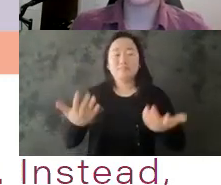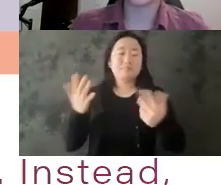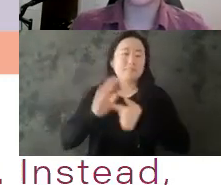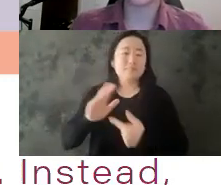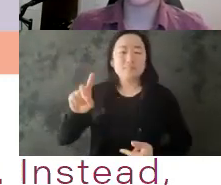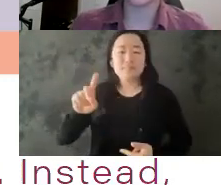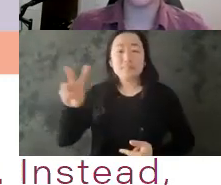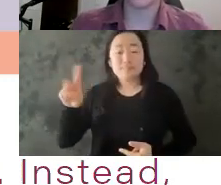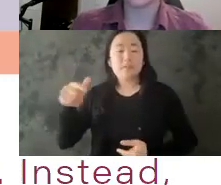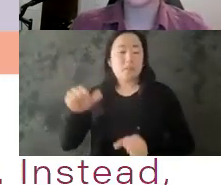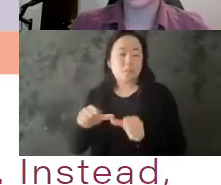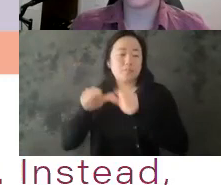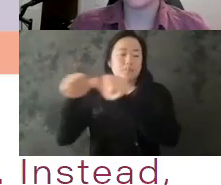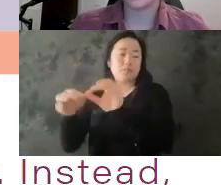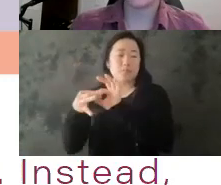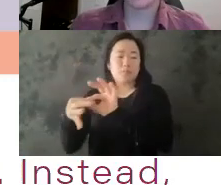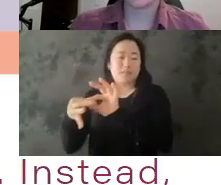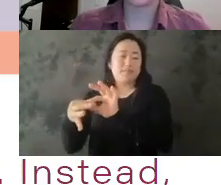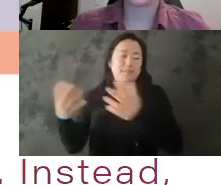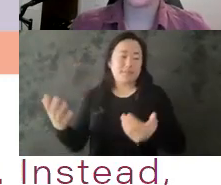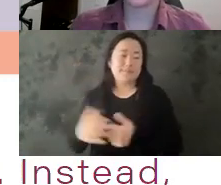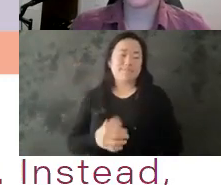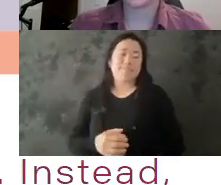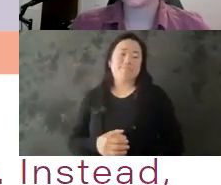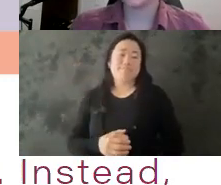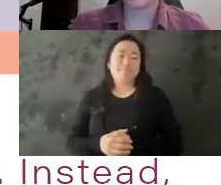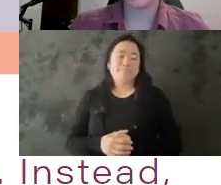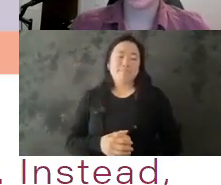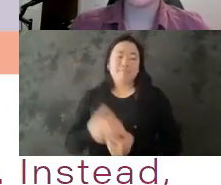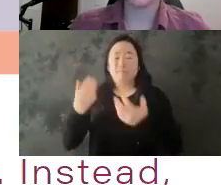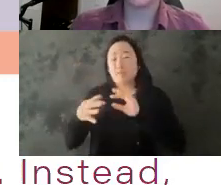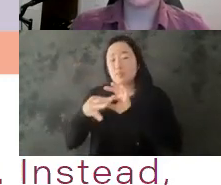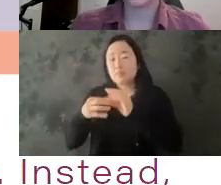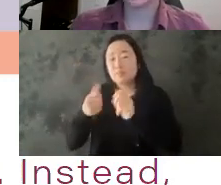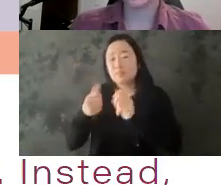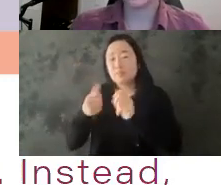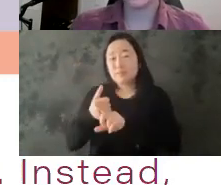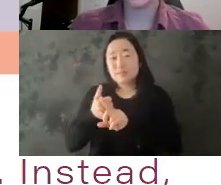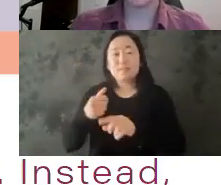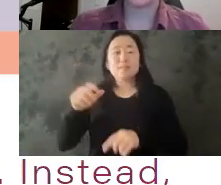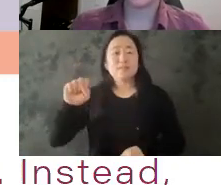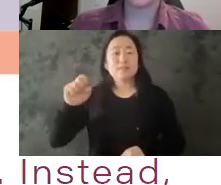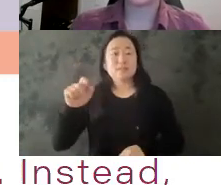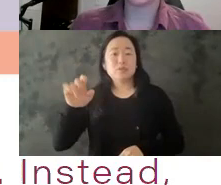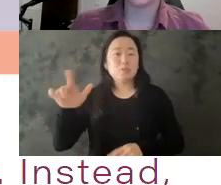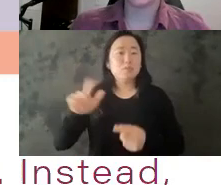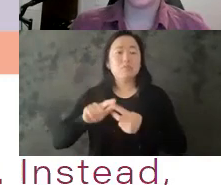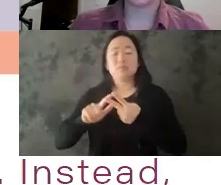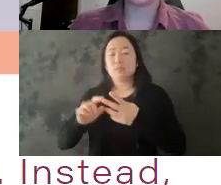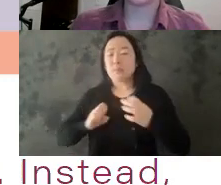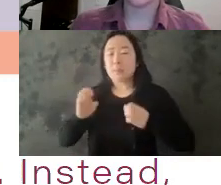relationship with a person who harmed them. Maybe that relationship is sexual, maybe it's emotional, maybe